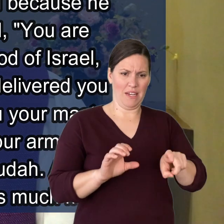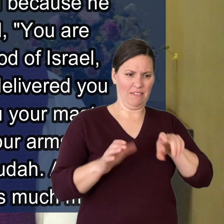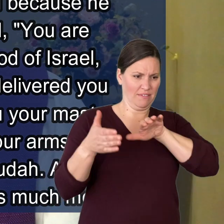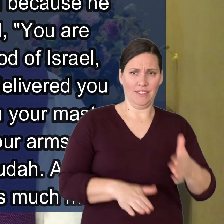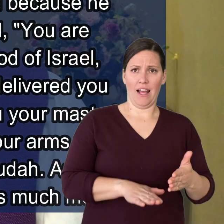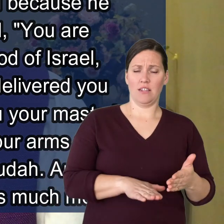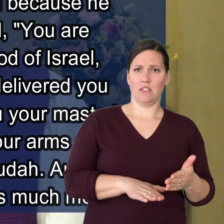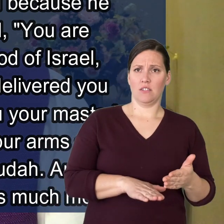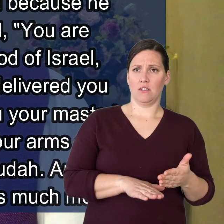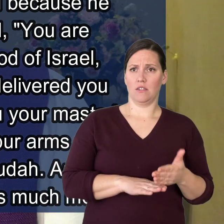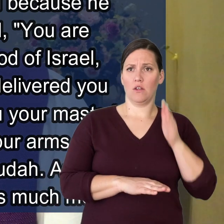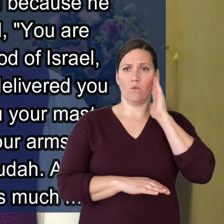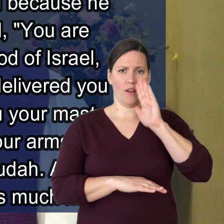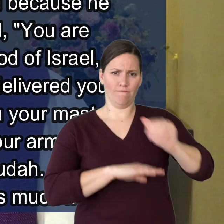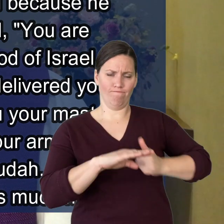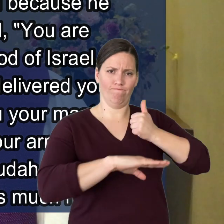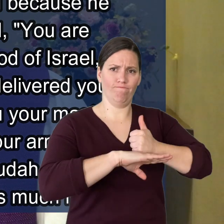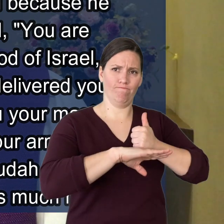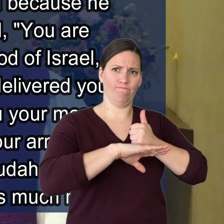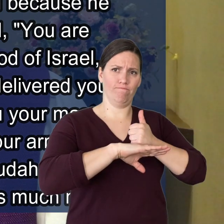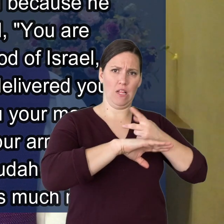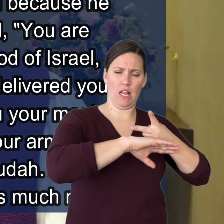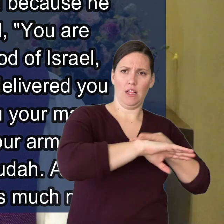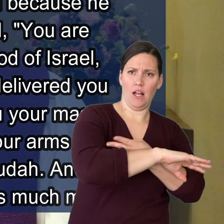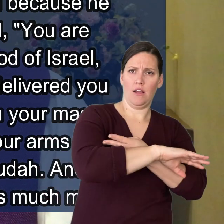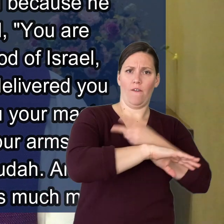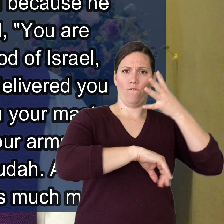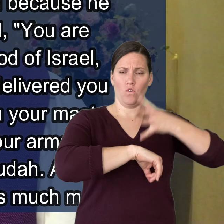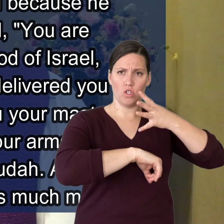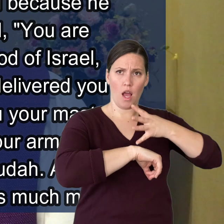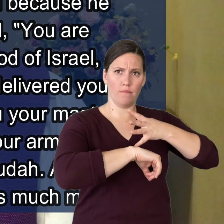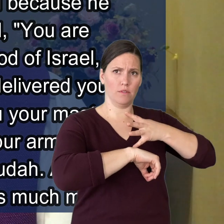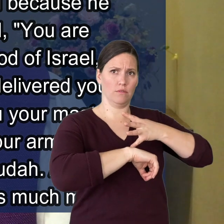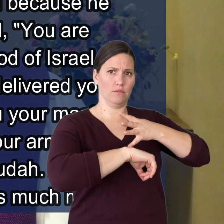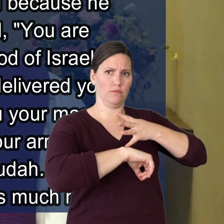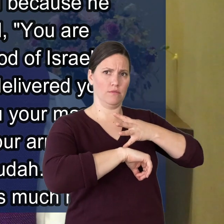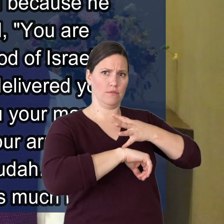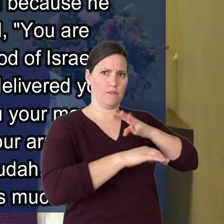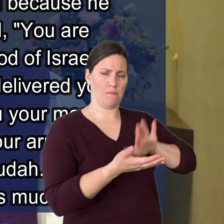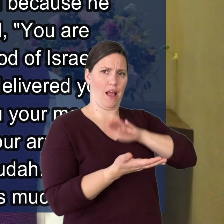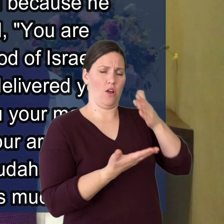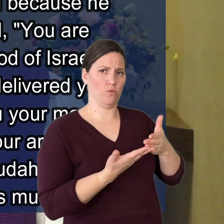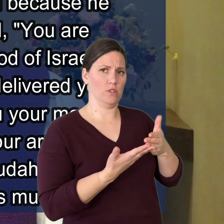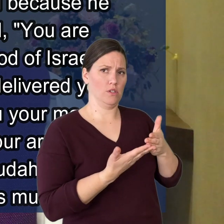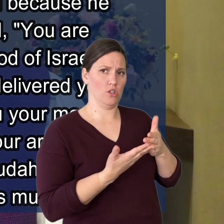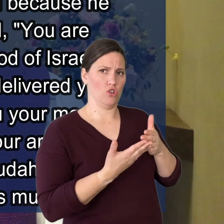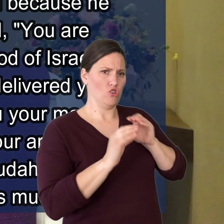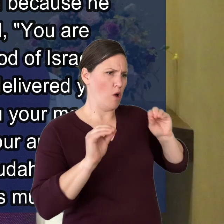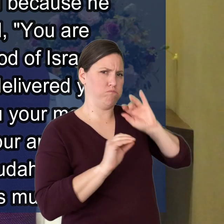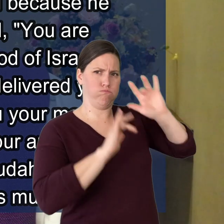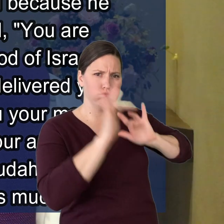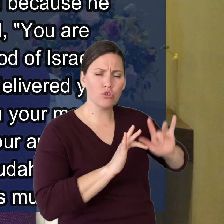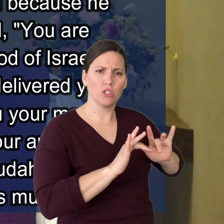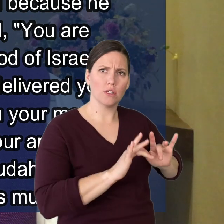to die, and he shall restore the lamb fourfold because he did this thing and because he had no